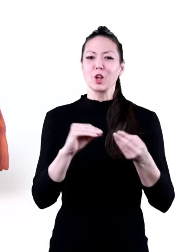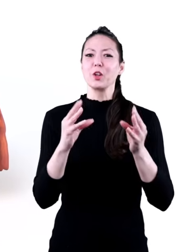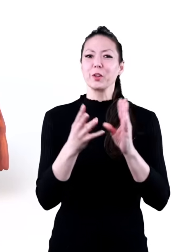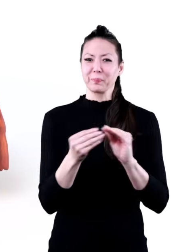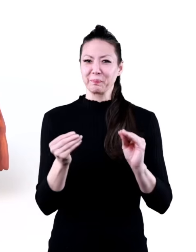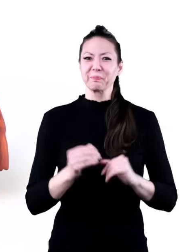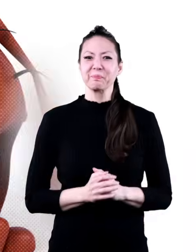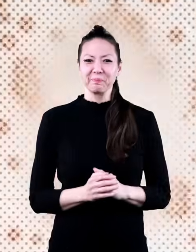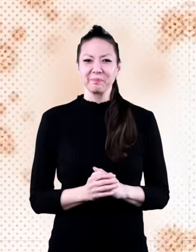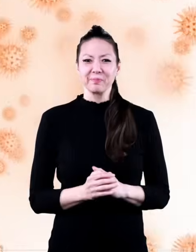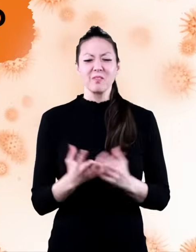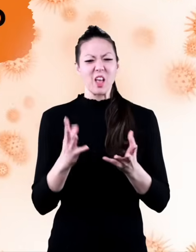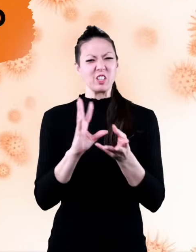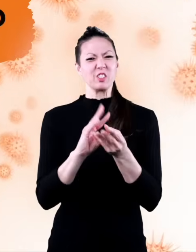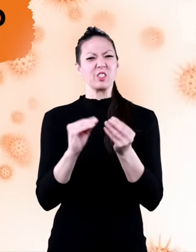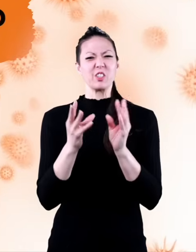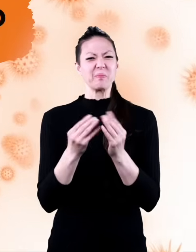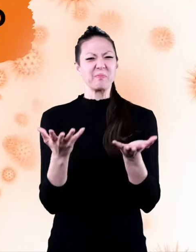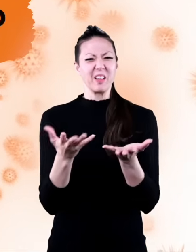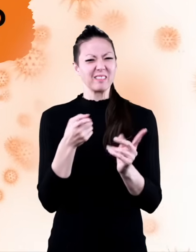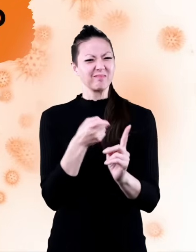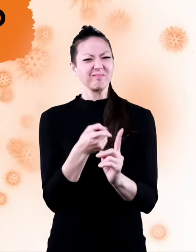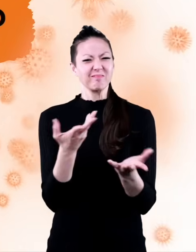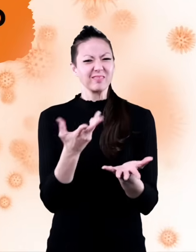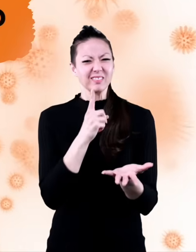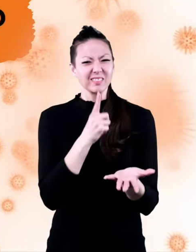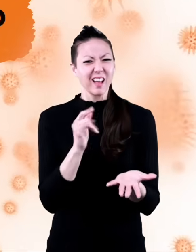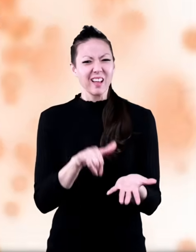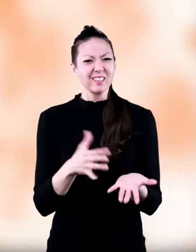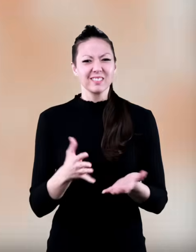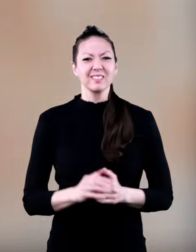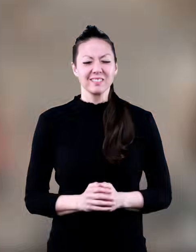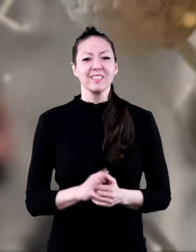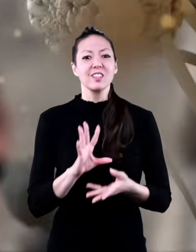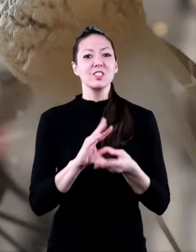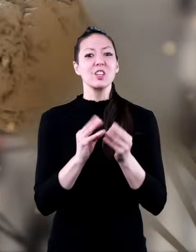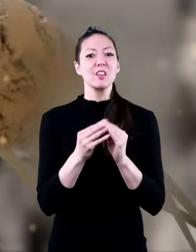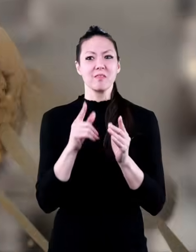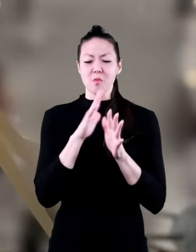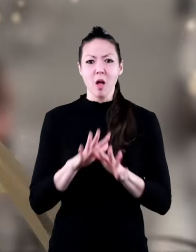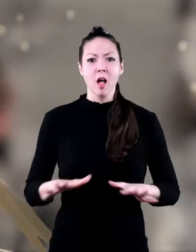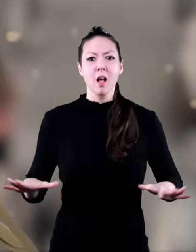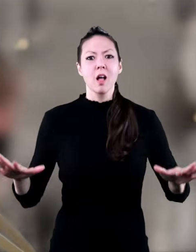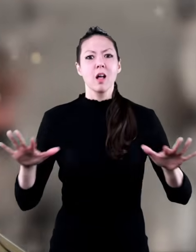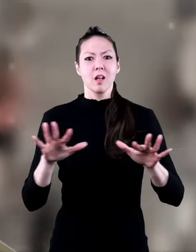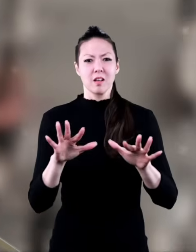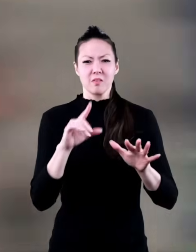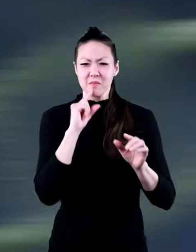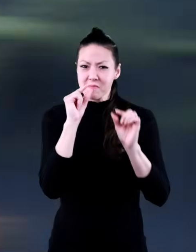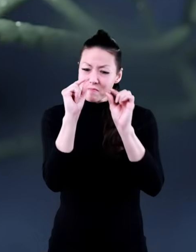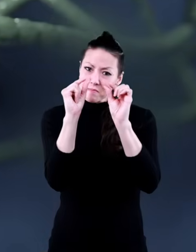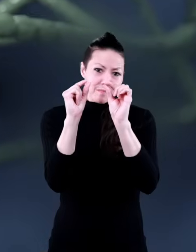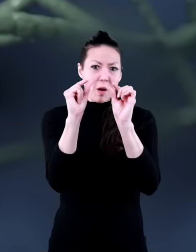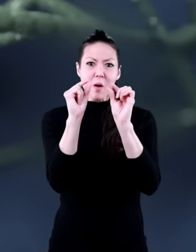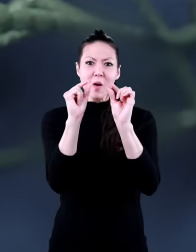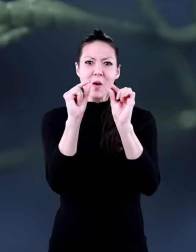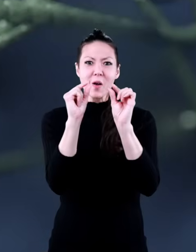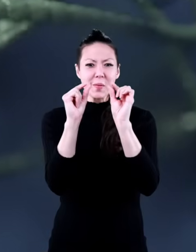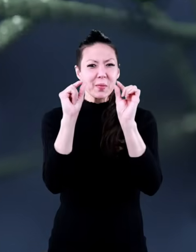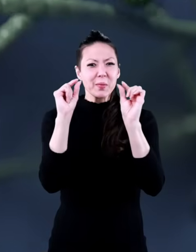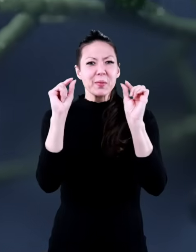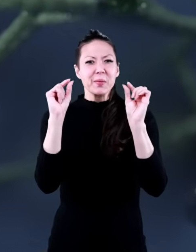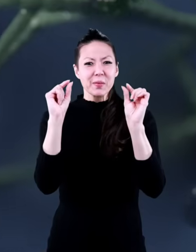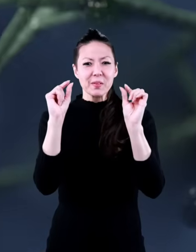germs what are germs germs are all around us and are so